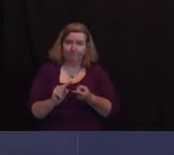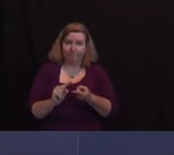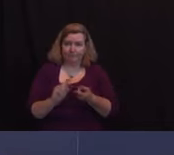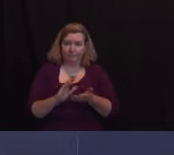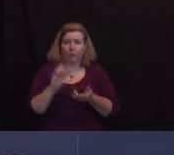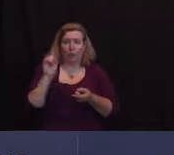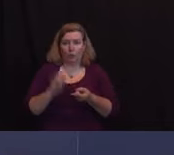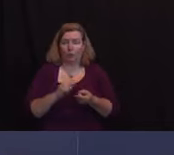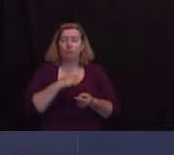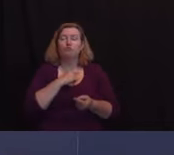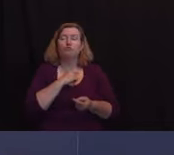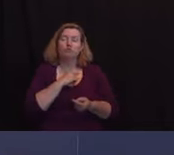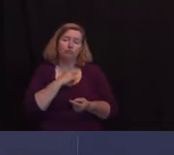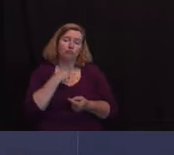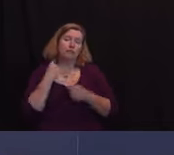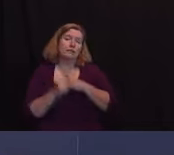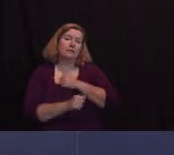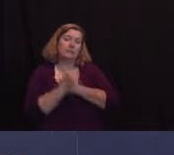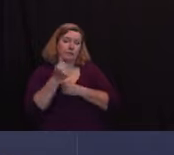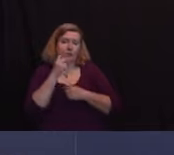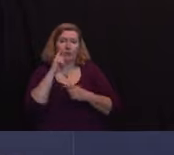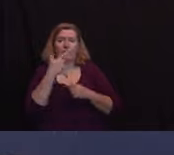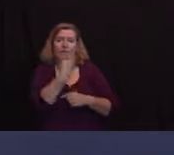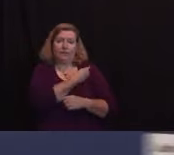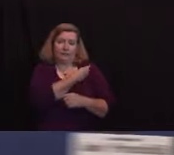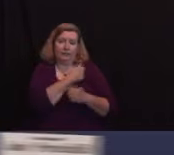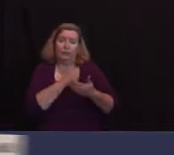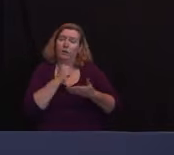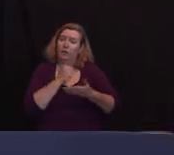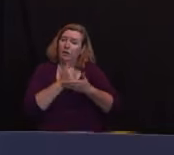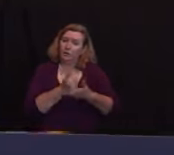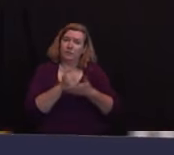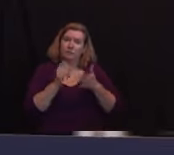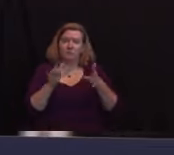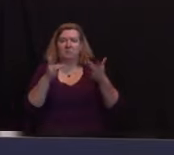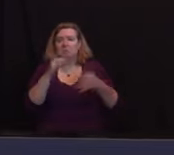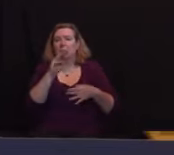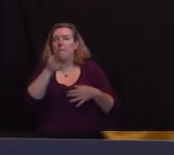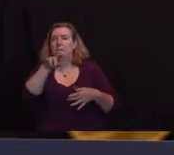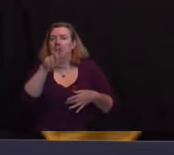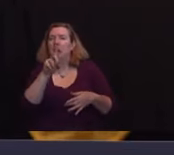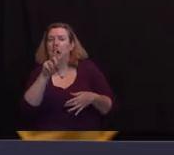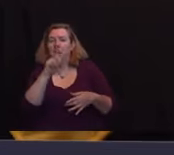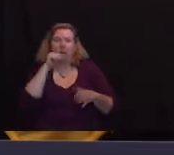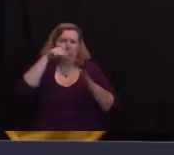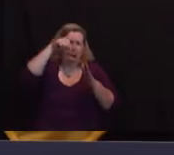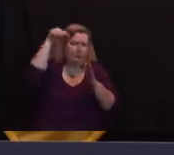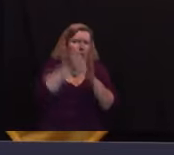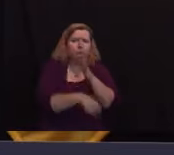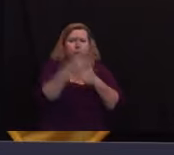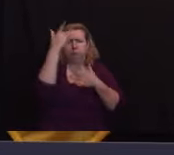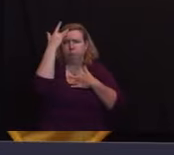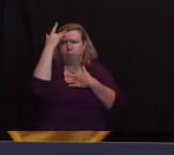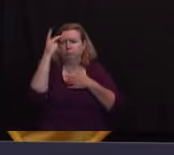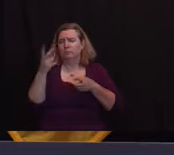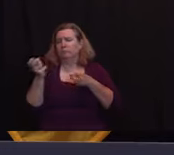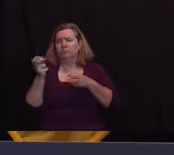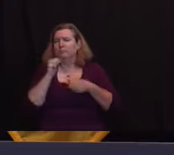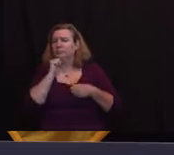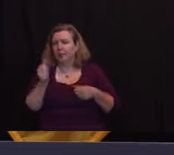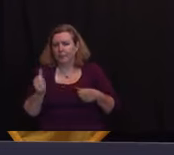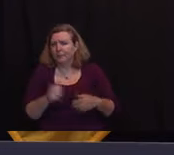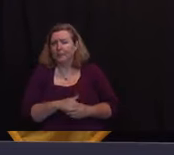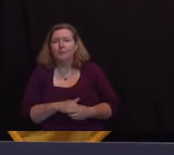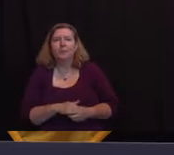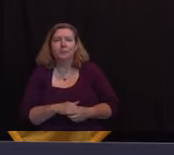COVID-19 illness if you're vaccinated. And again, I think over time, we're going to be more robust on the data on that front.